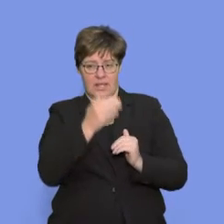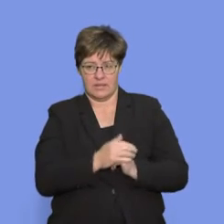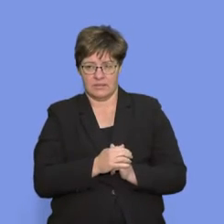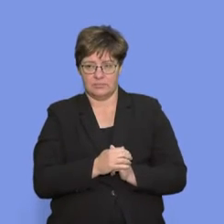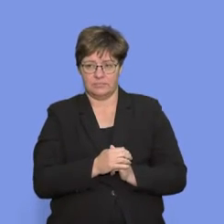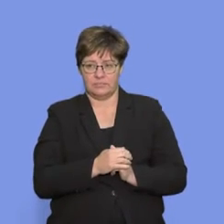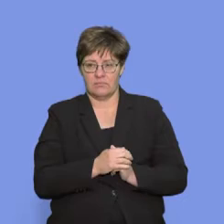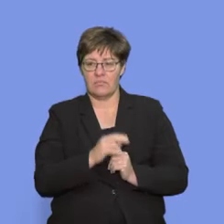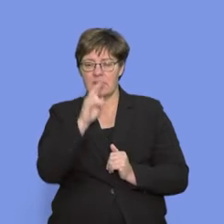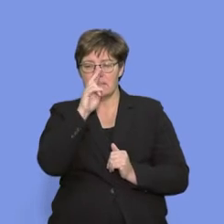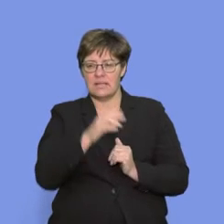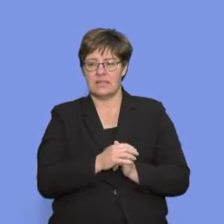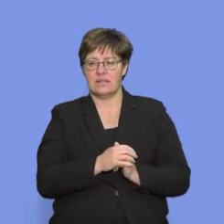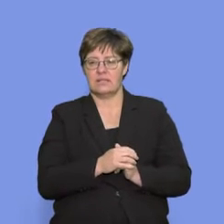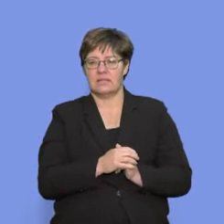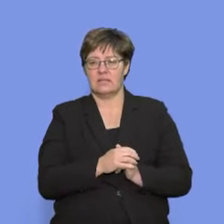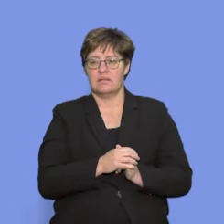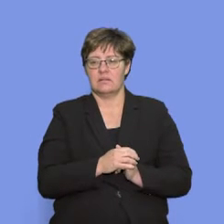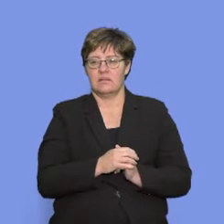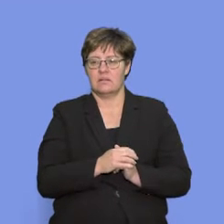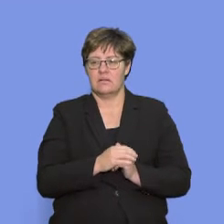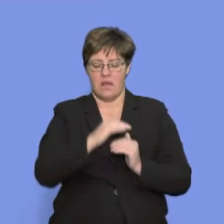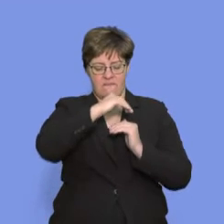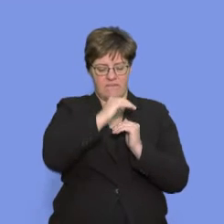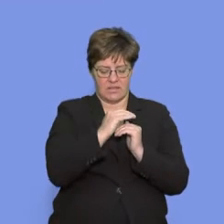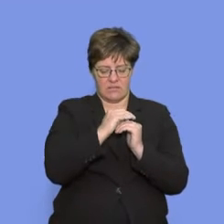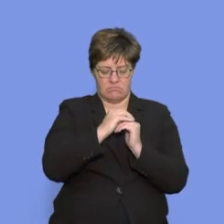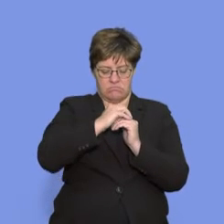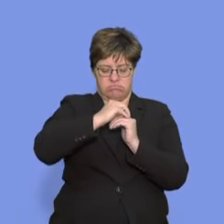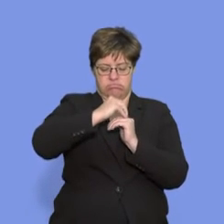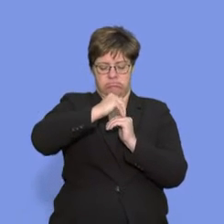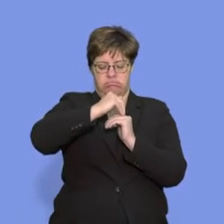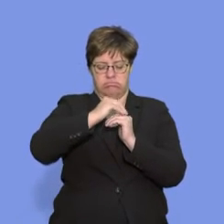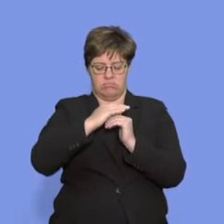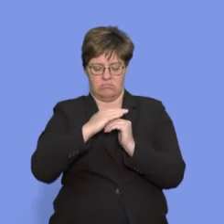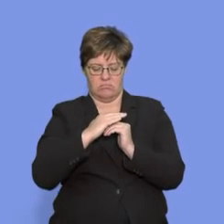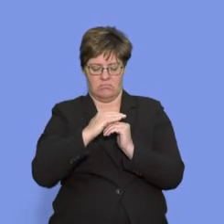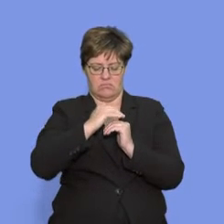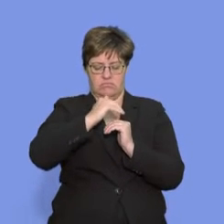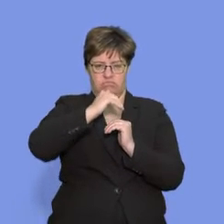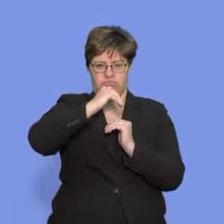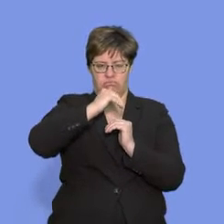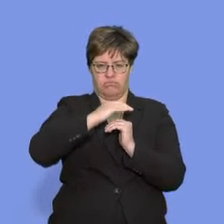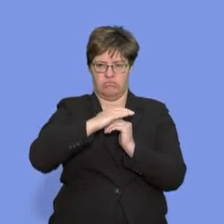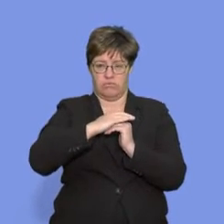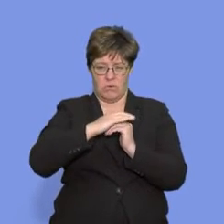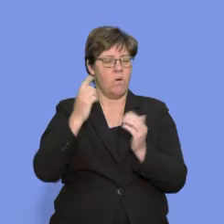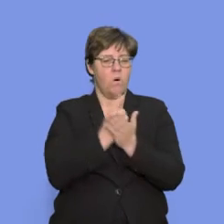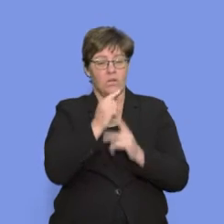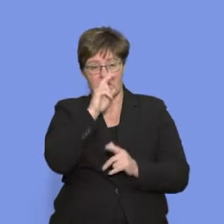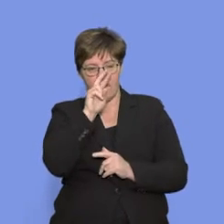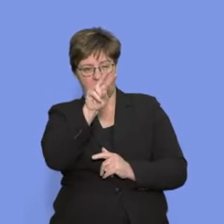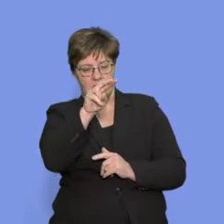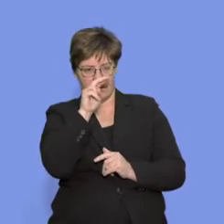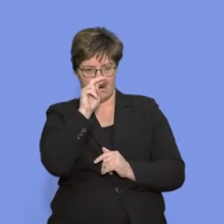this picture here, you can see how this lens is flatter, then rounder, flatter, then rounder. And this happens all the time while you're looking